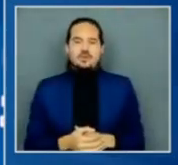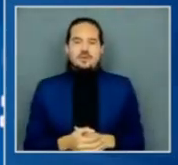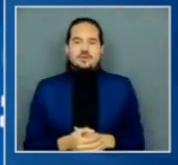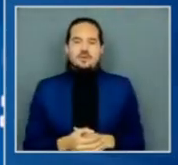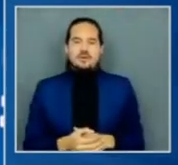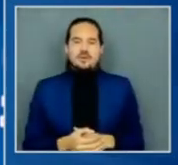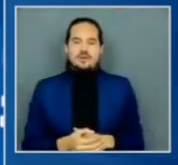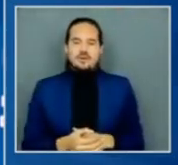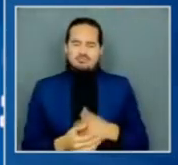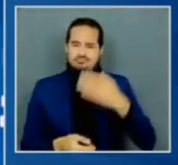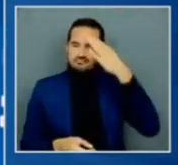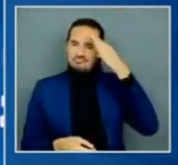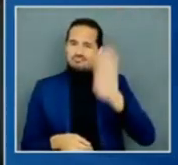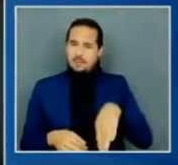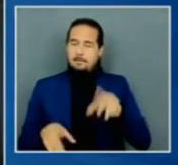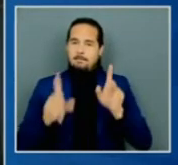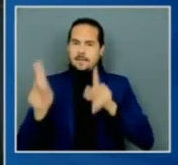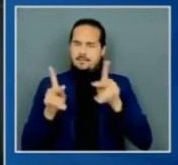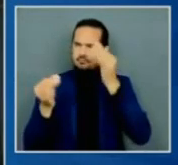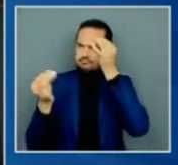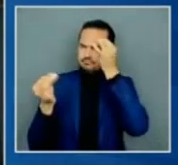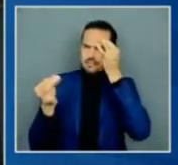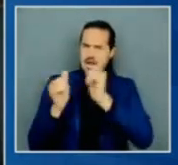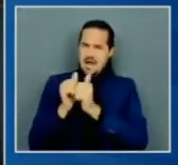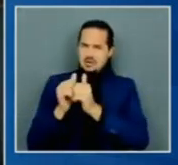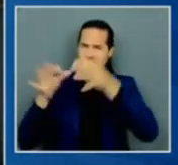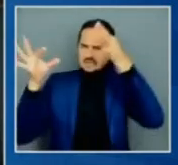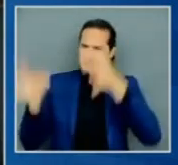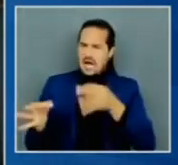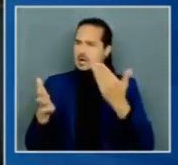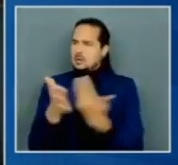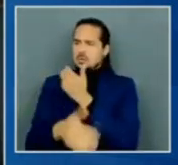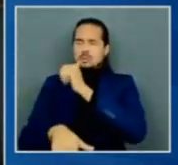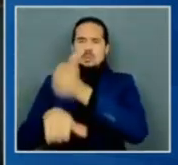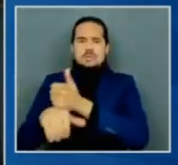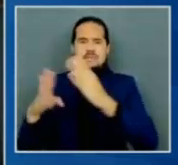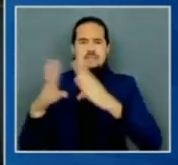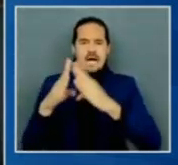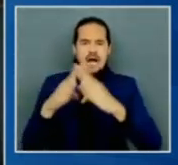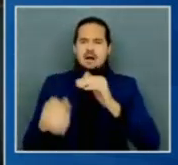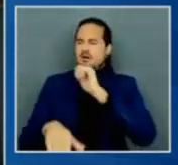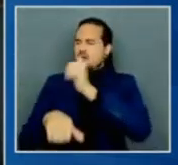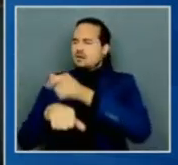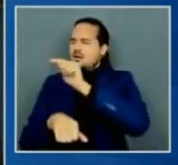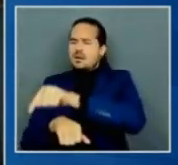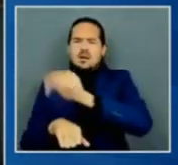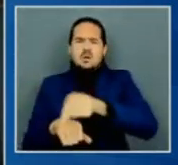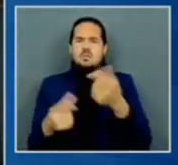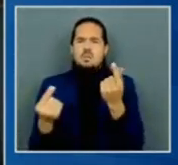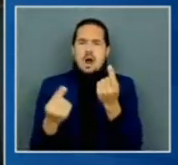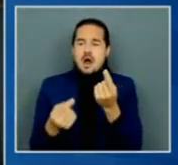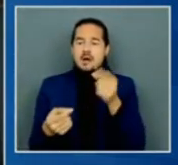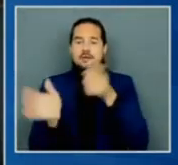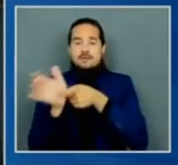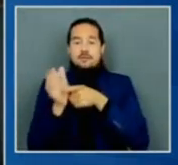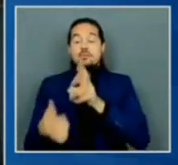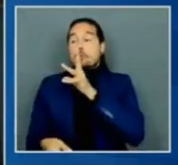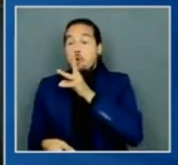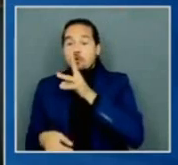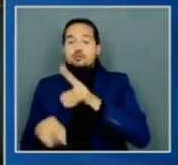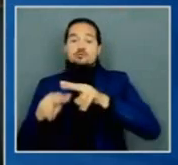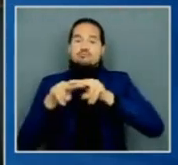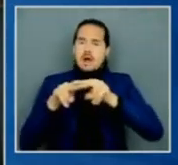people would come in to try to decide whether they're going to build something in your area, they'd say, where's the nearest railroad head? What about the water access? What about, and so